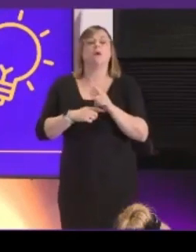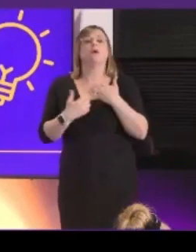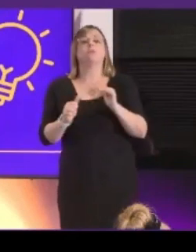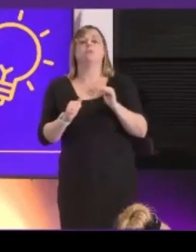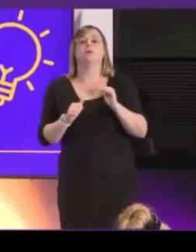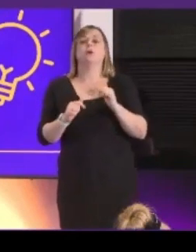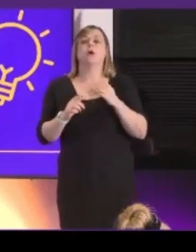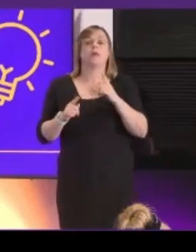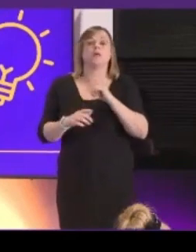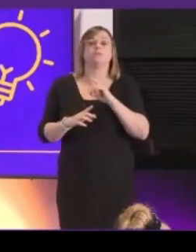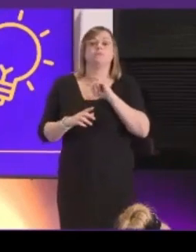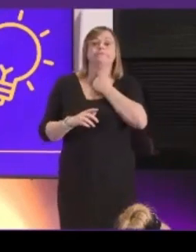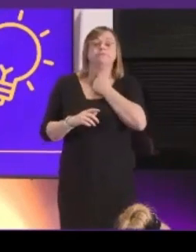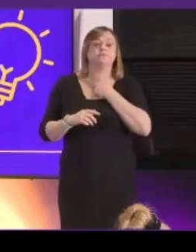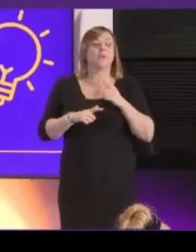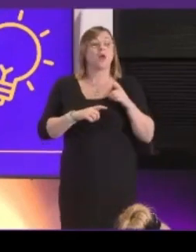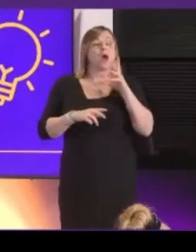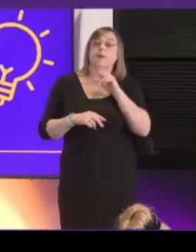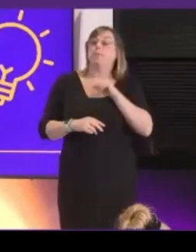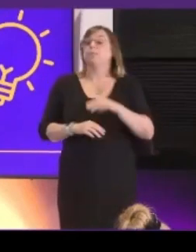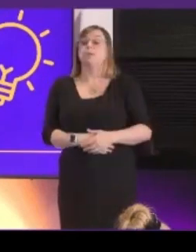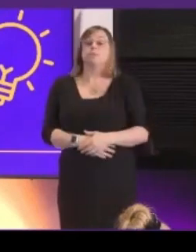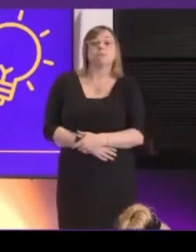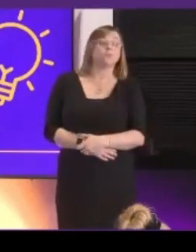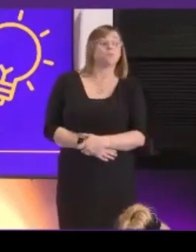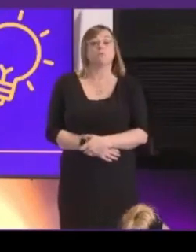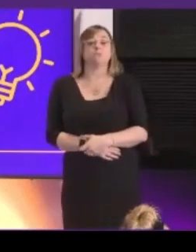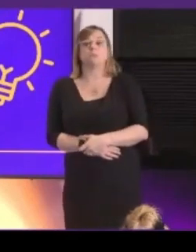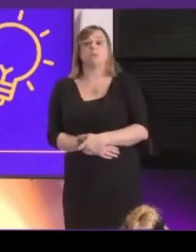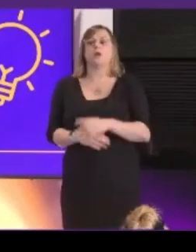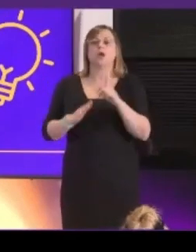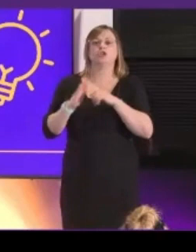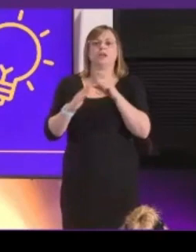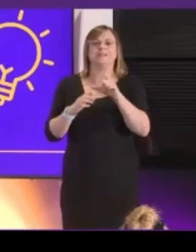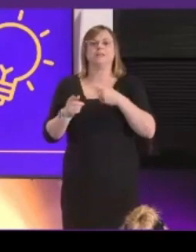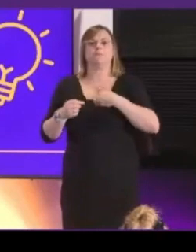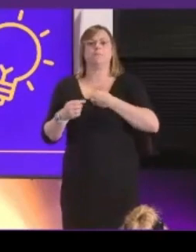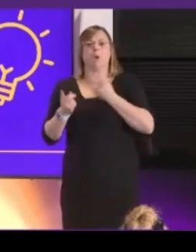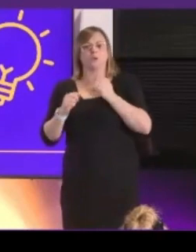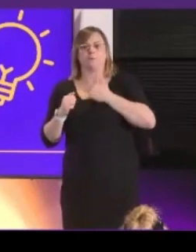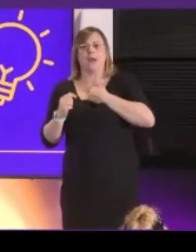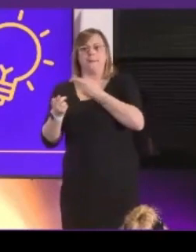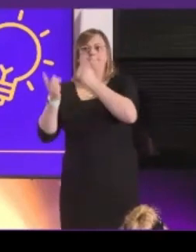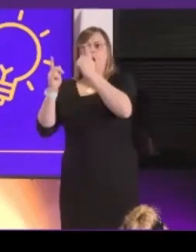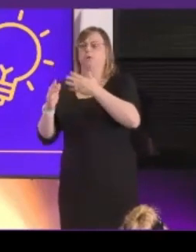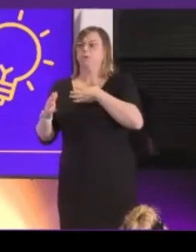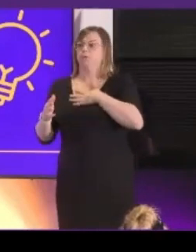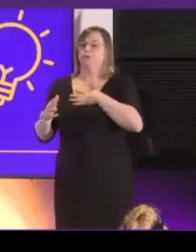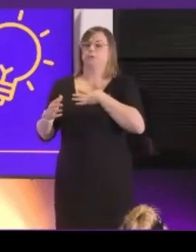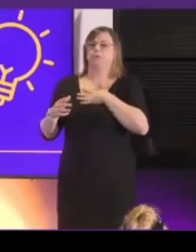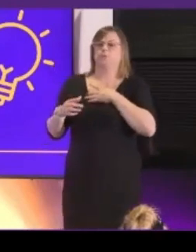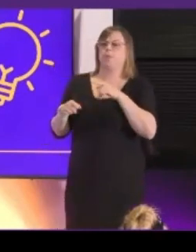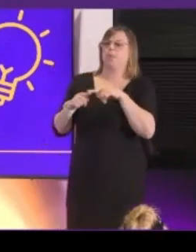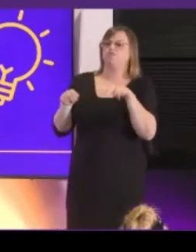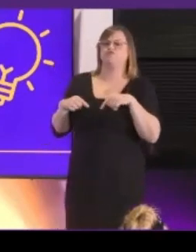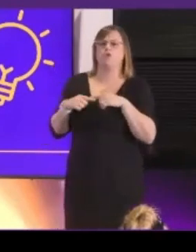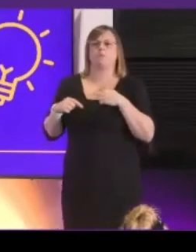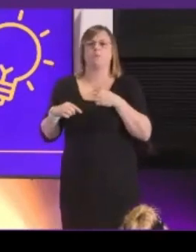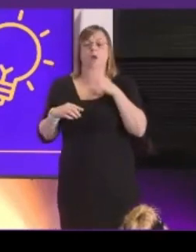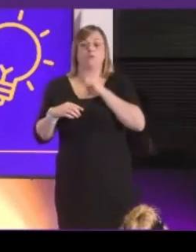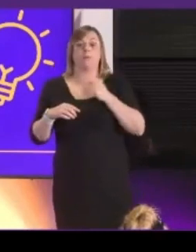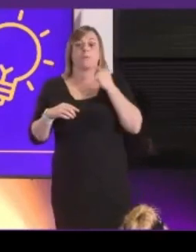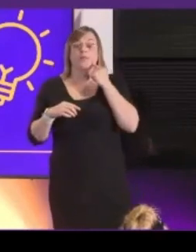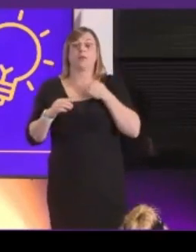deliberately went on mute and just continued to speak. Now, JC's boss, my ultimate boss, was in the room. And I remember thinking to